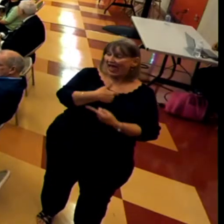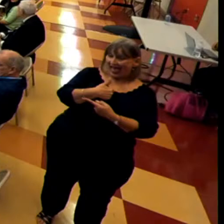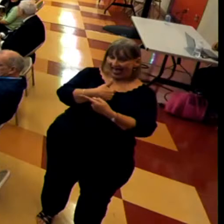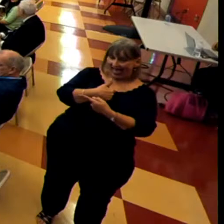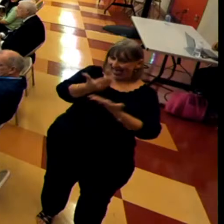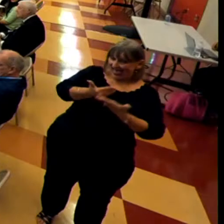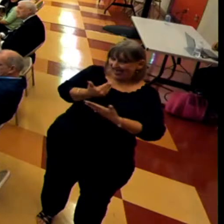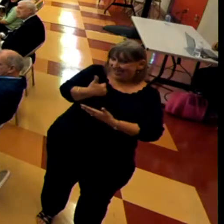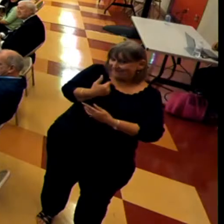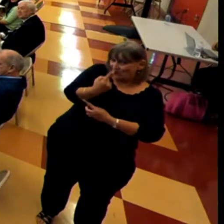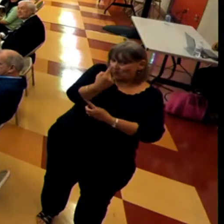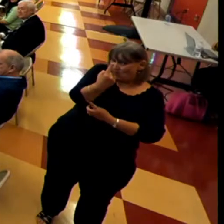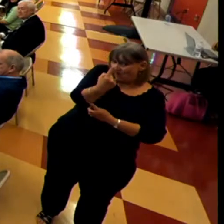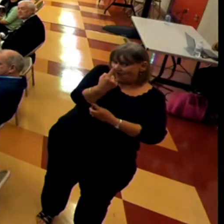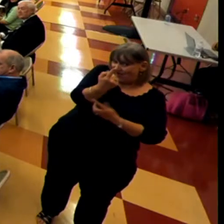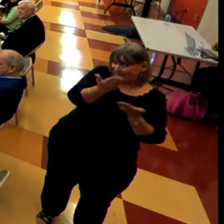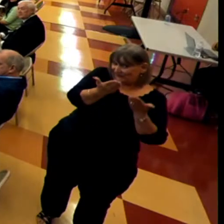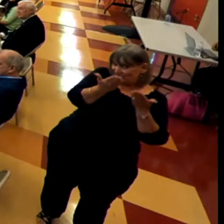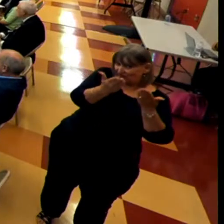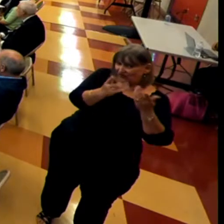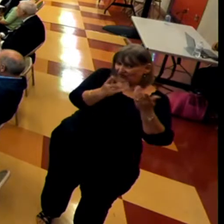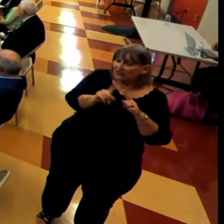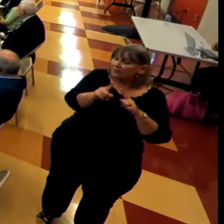one, but go ahead.